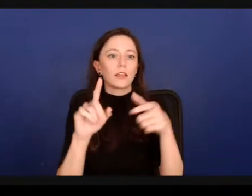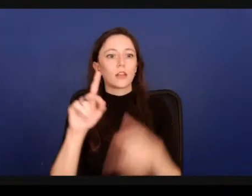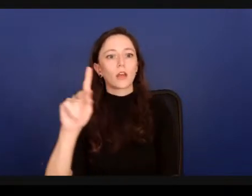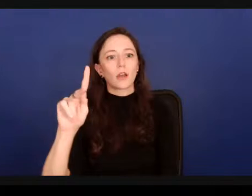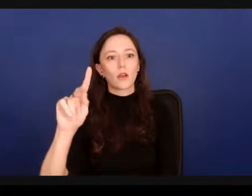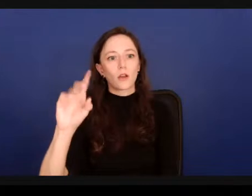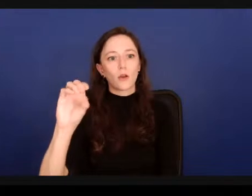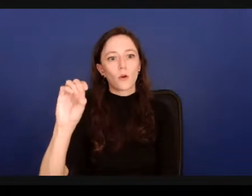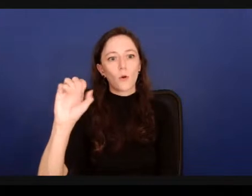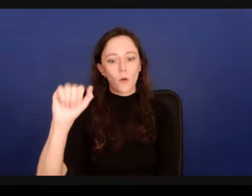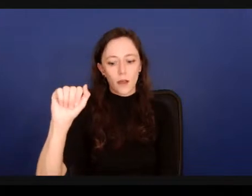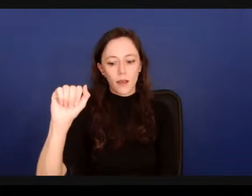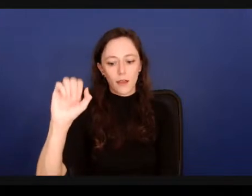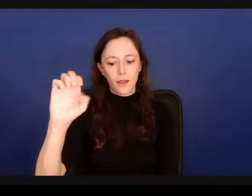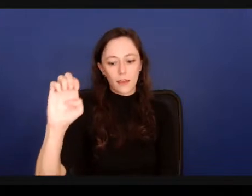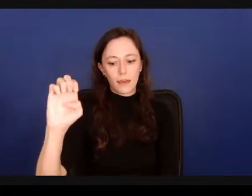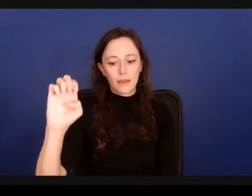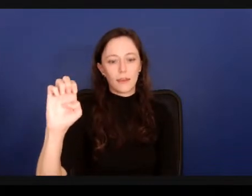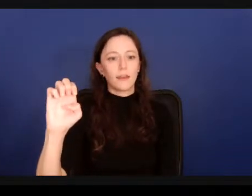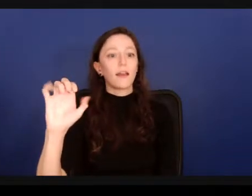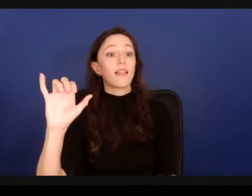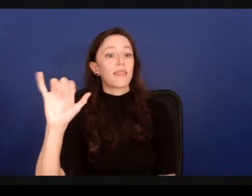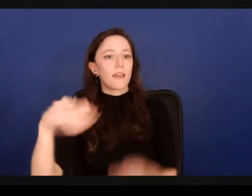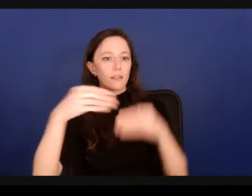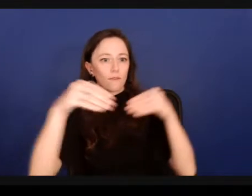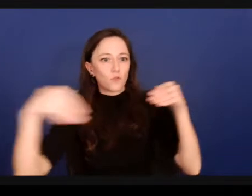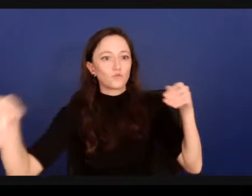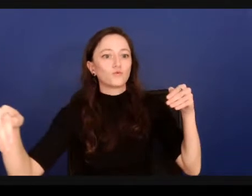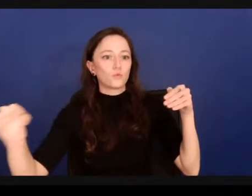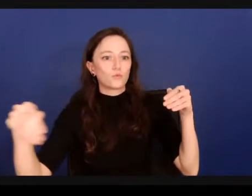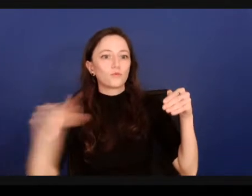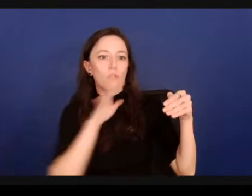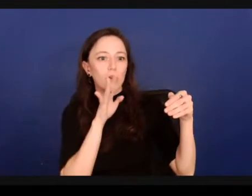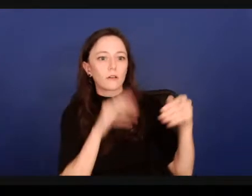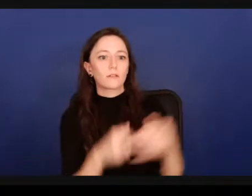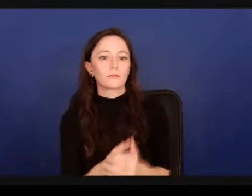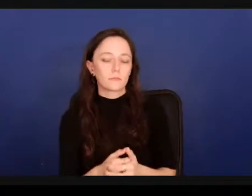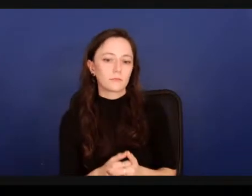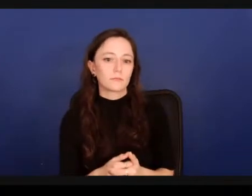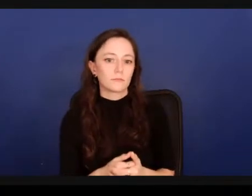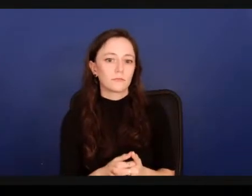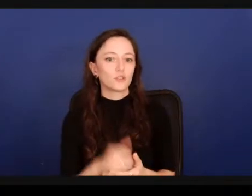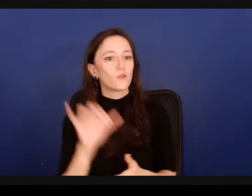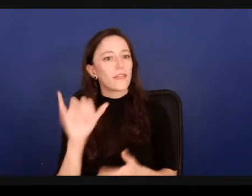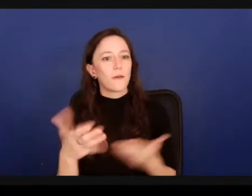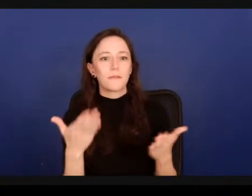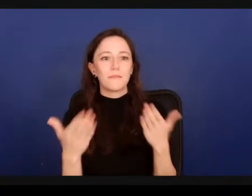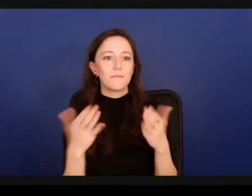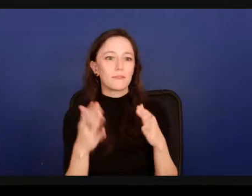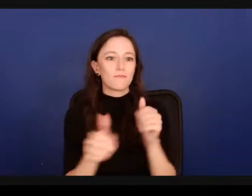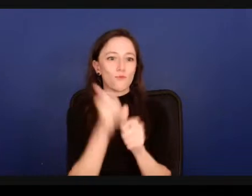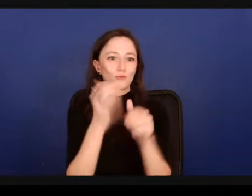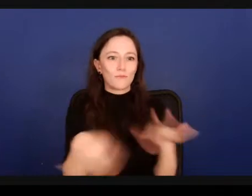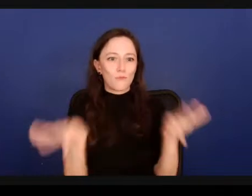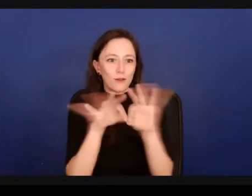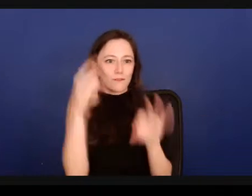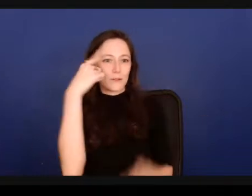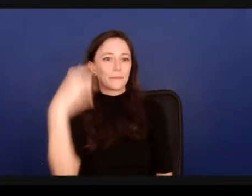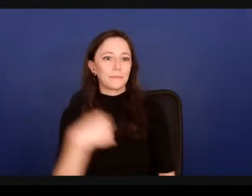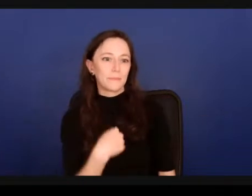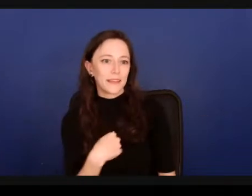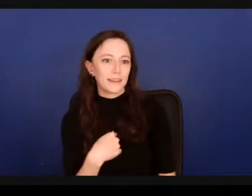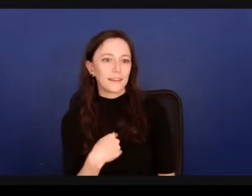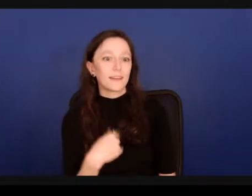by Steve Lundblad from UH Hilo. So this one might be perhaps the highlight to me, because that is what's